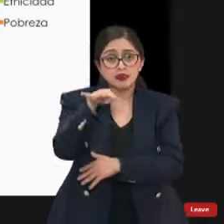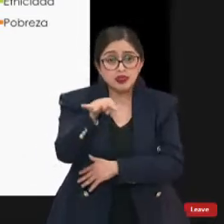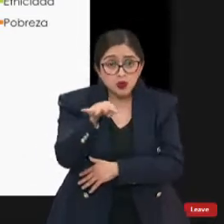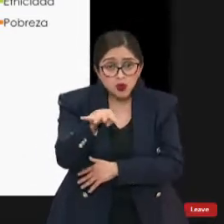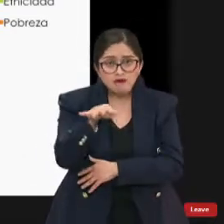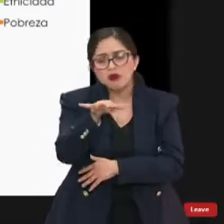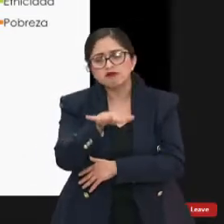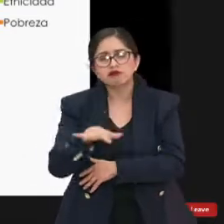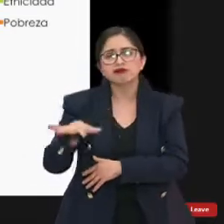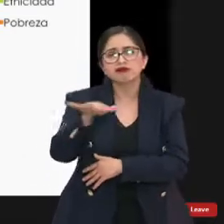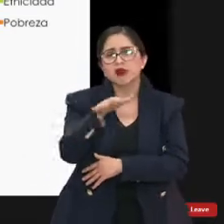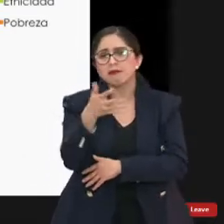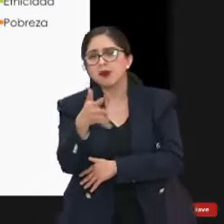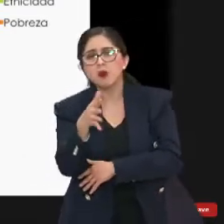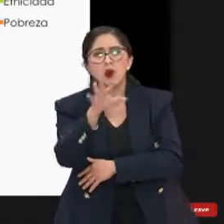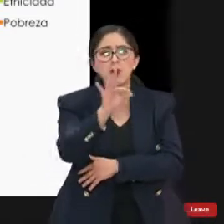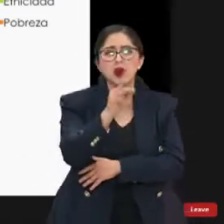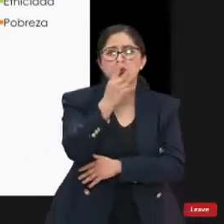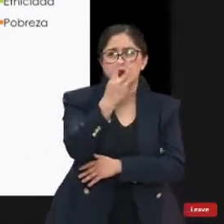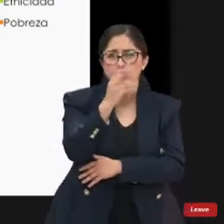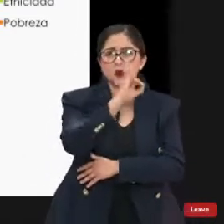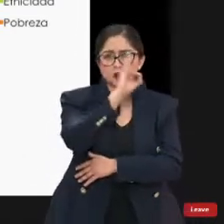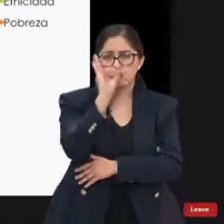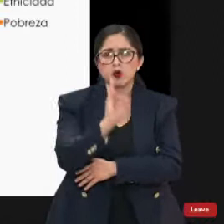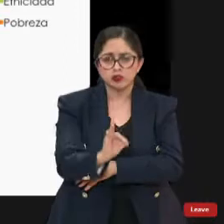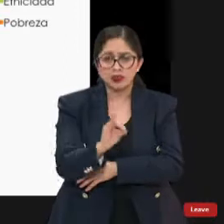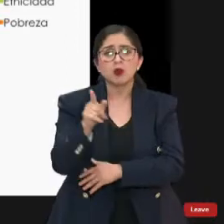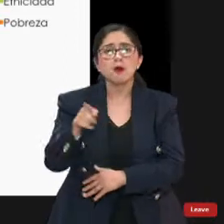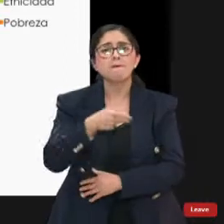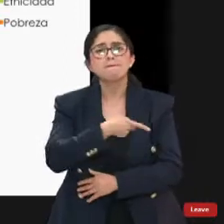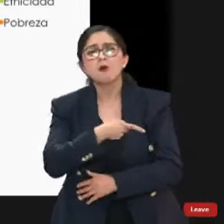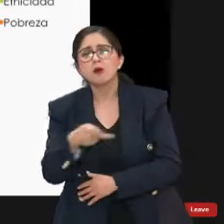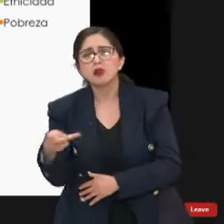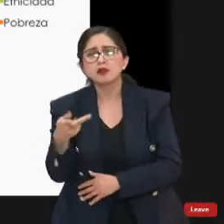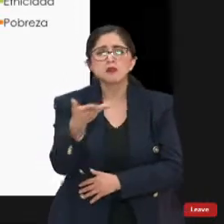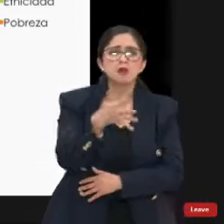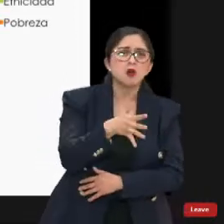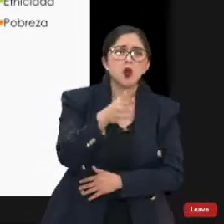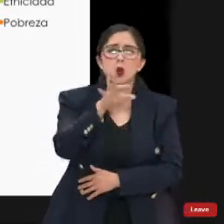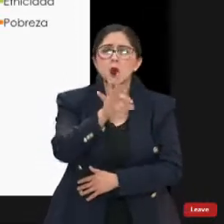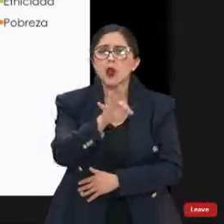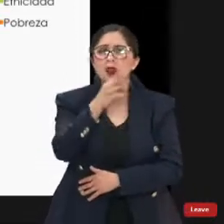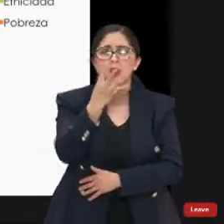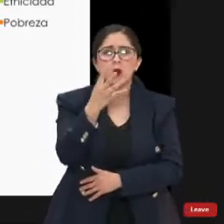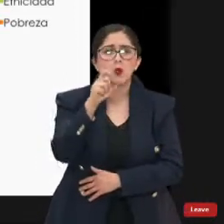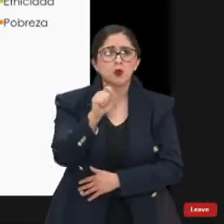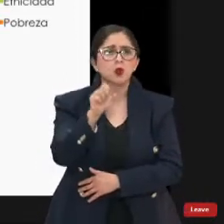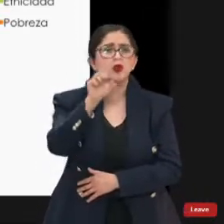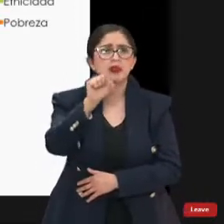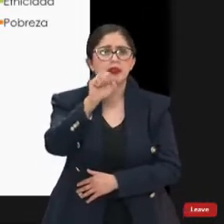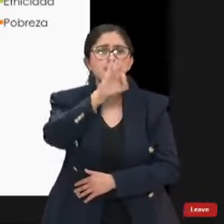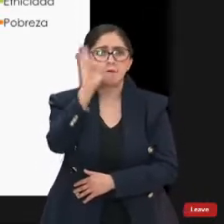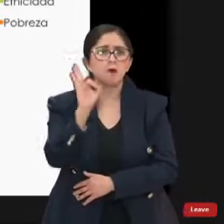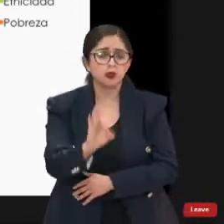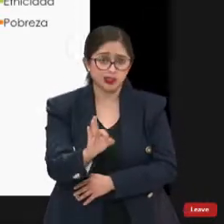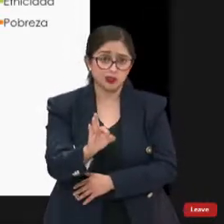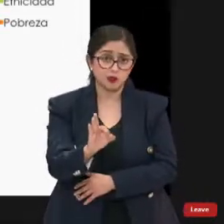49.60. In 2019, ethnicity is in a 42%, and the poverty is in